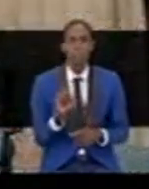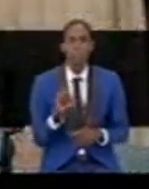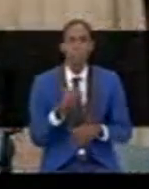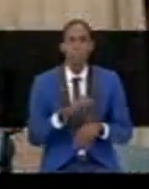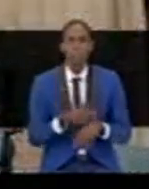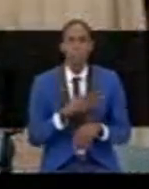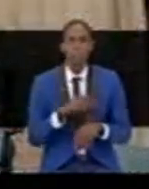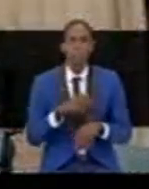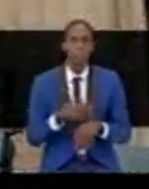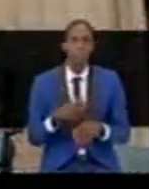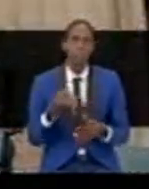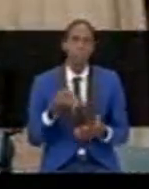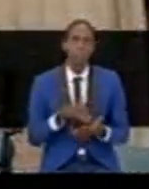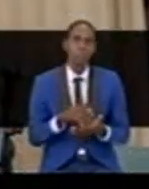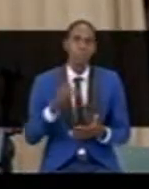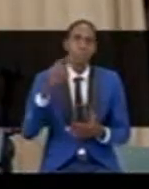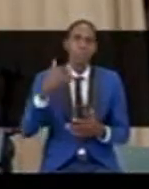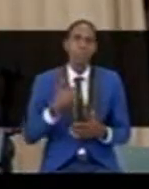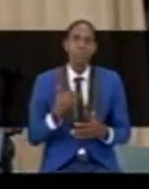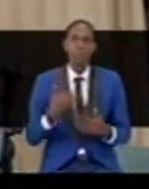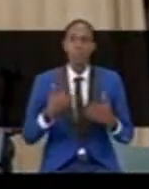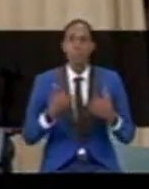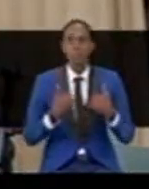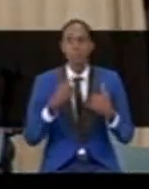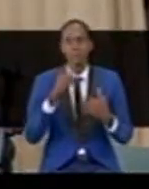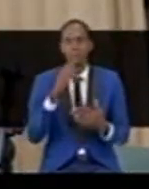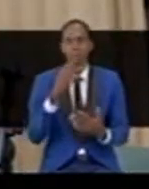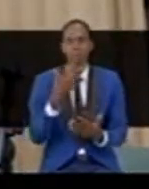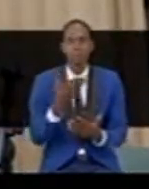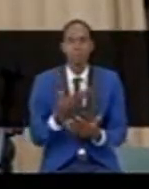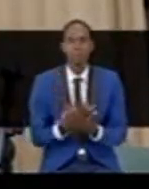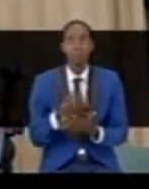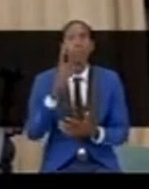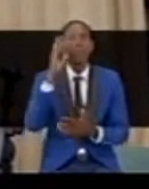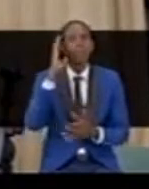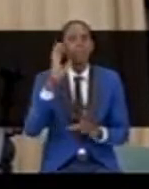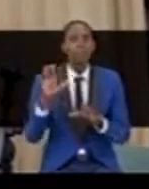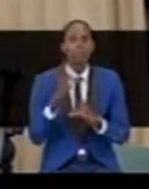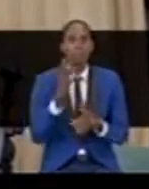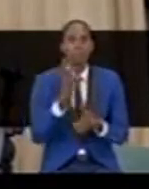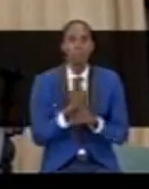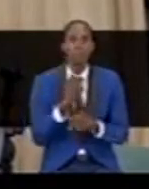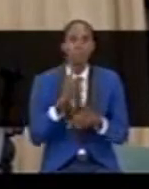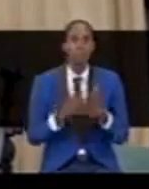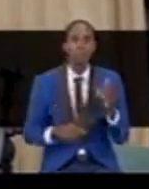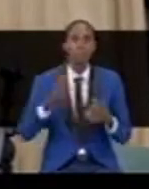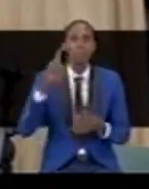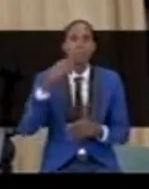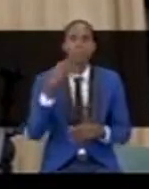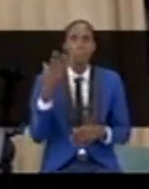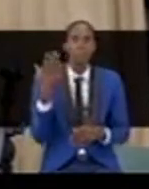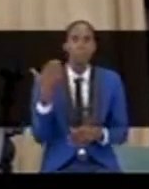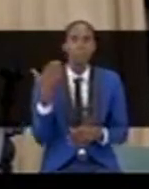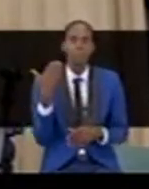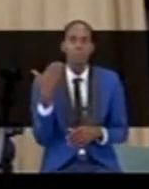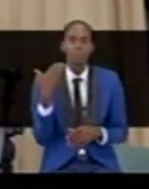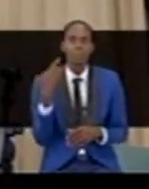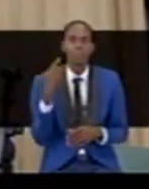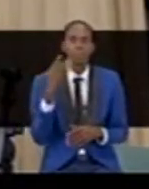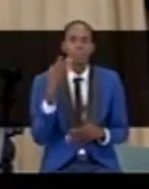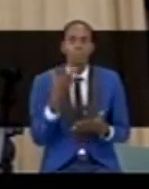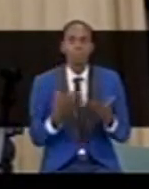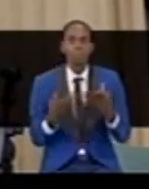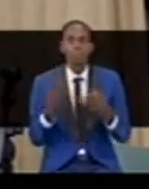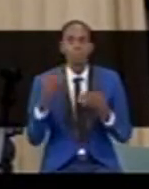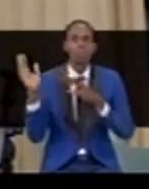Time and time again, you have proven you do just what you said. Though the storms may